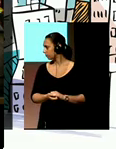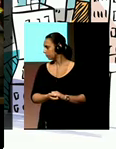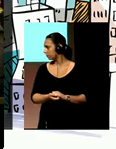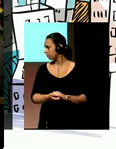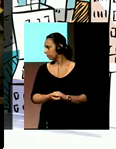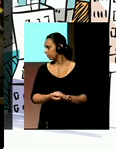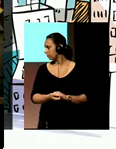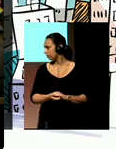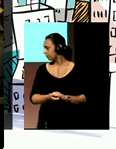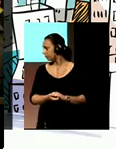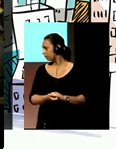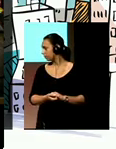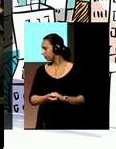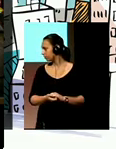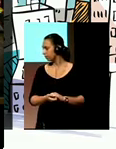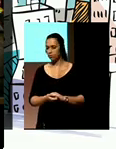Do you